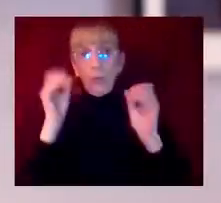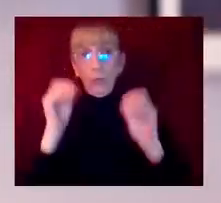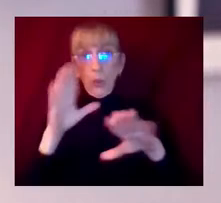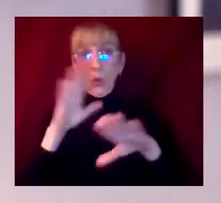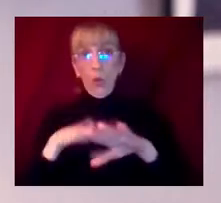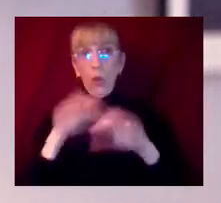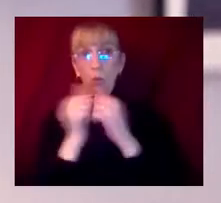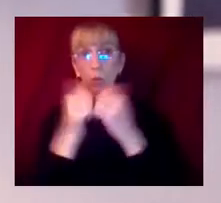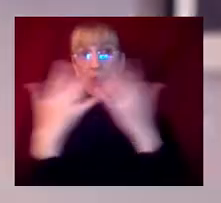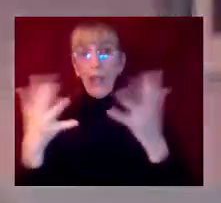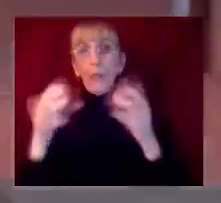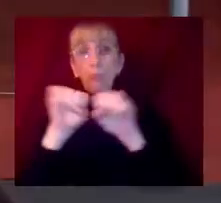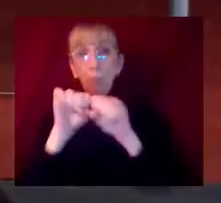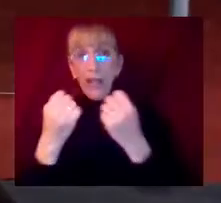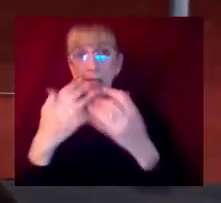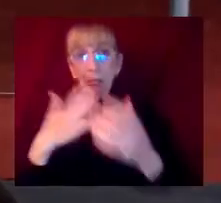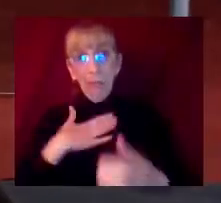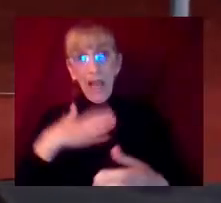hair.